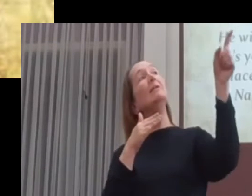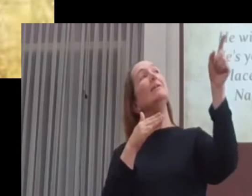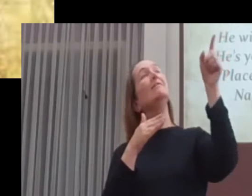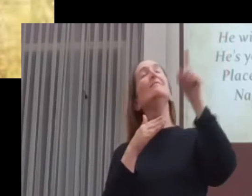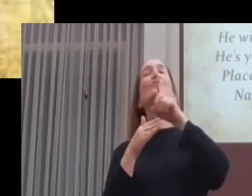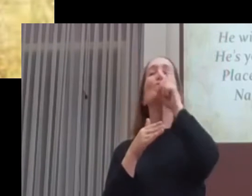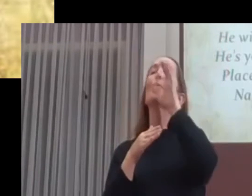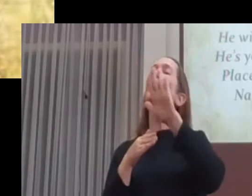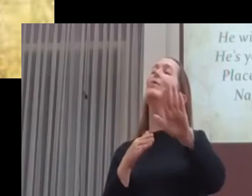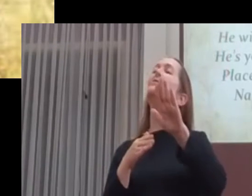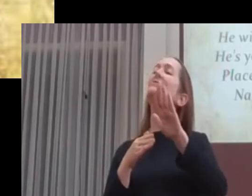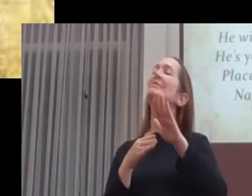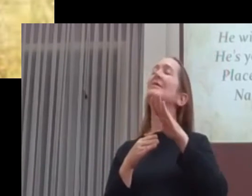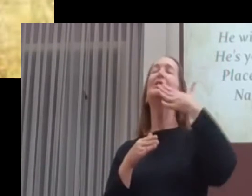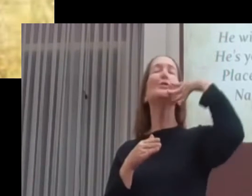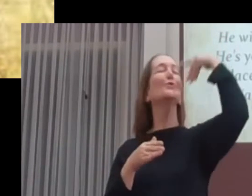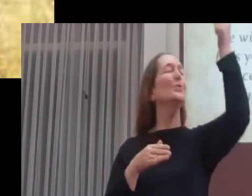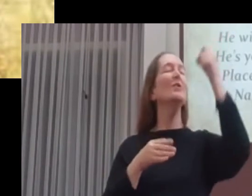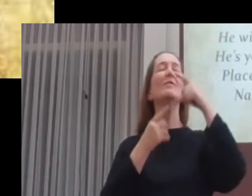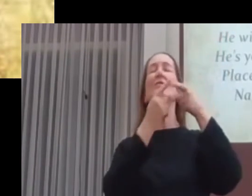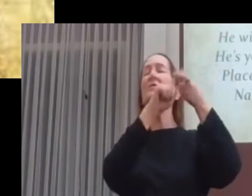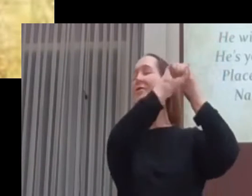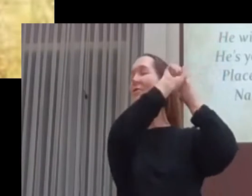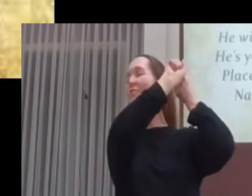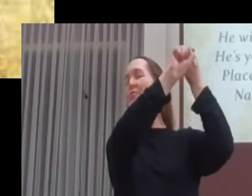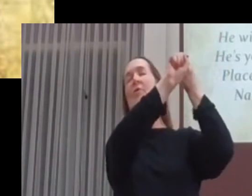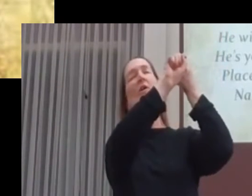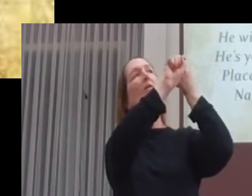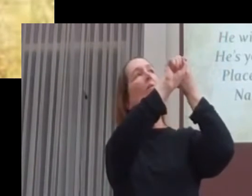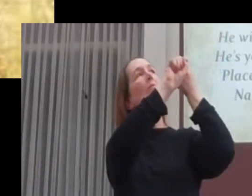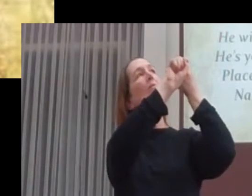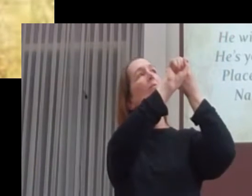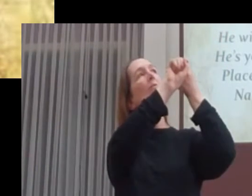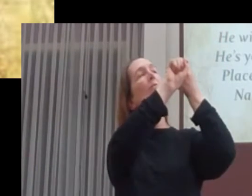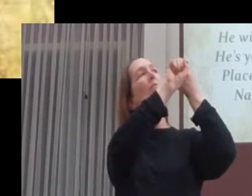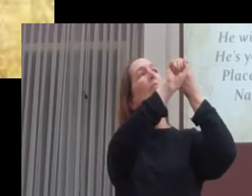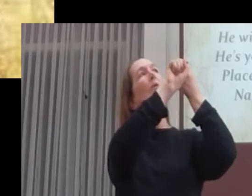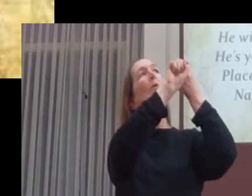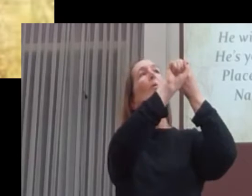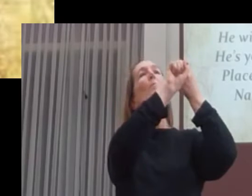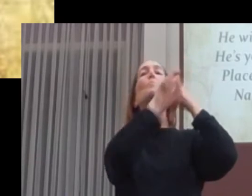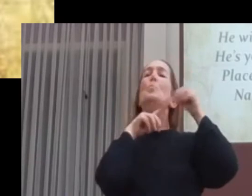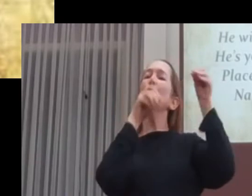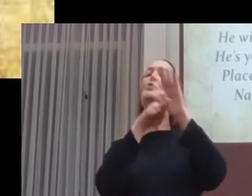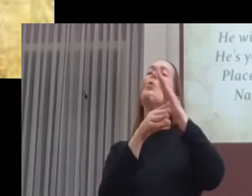garden. He will keep to the end. He's your